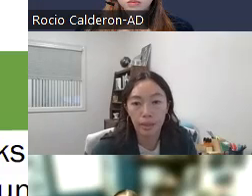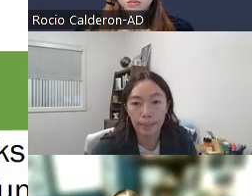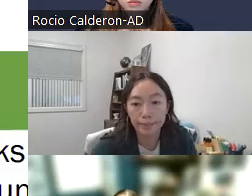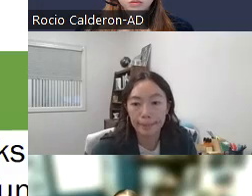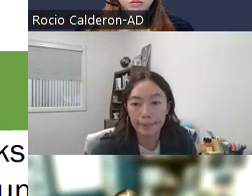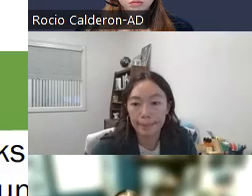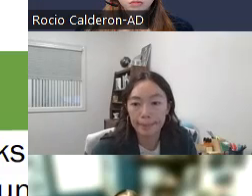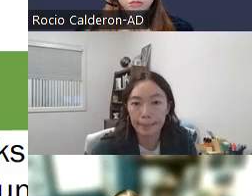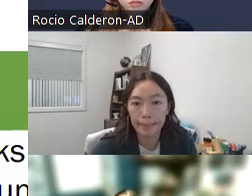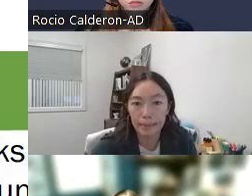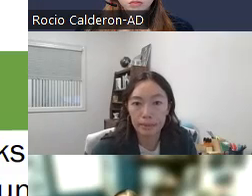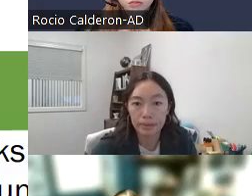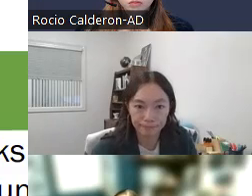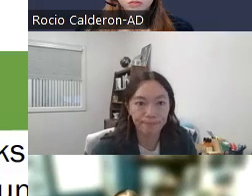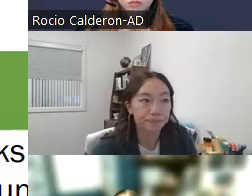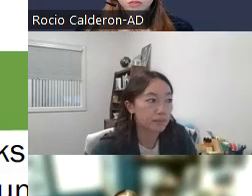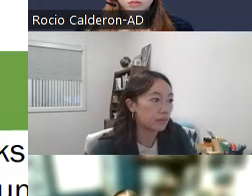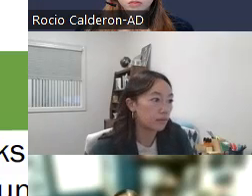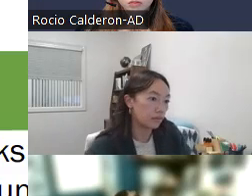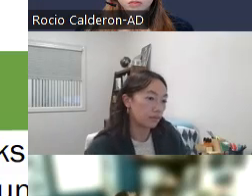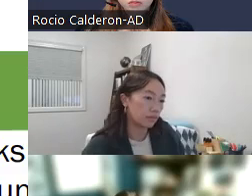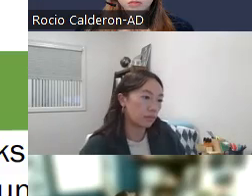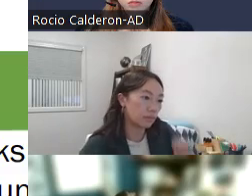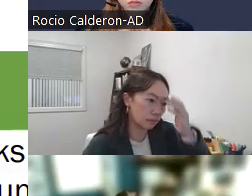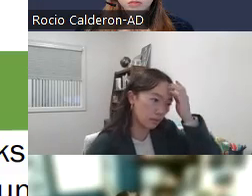Okay, we'll track that as an agenda or action item.